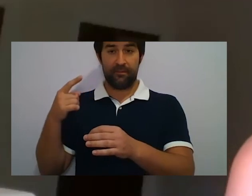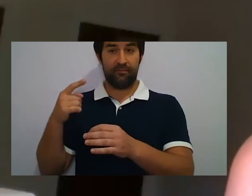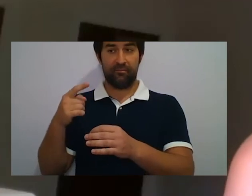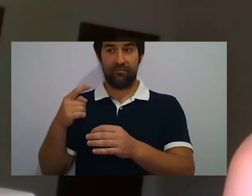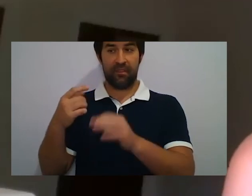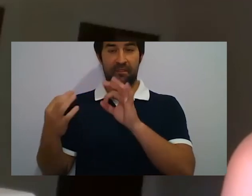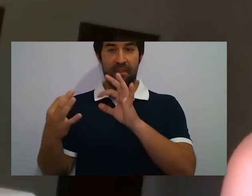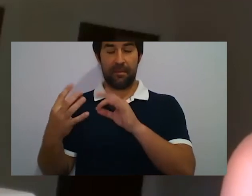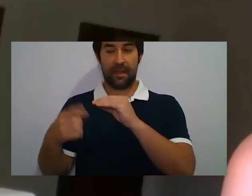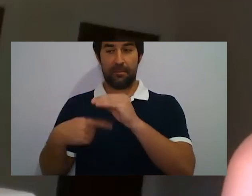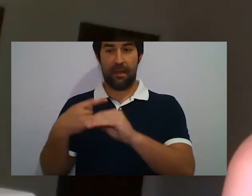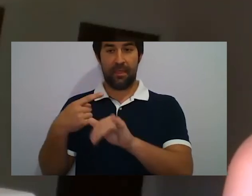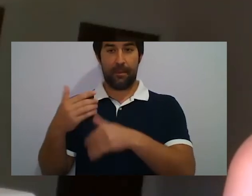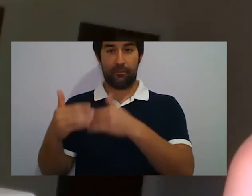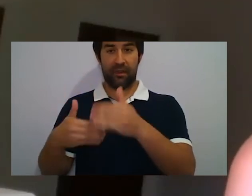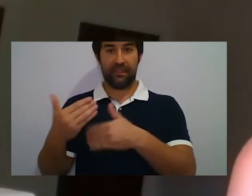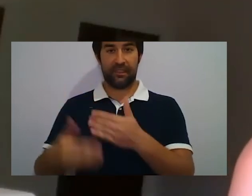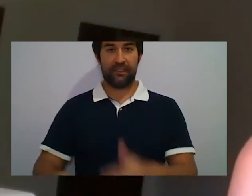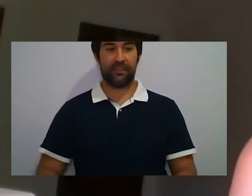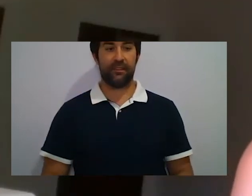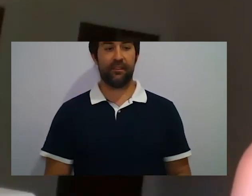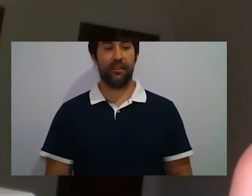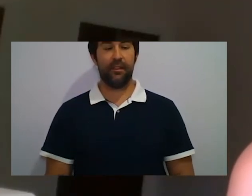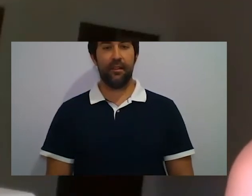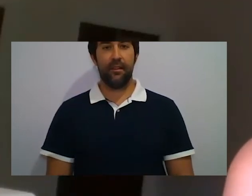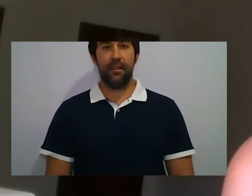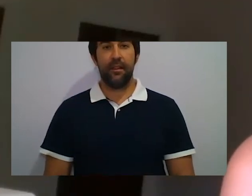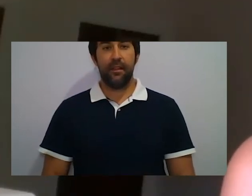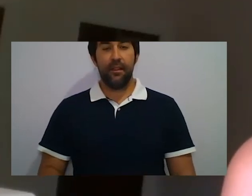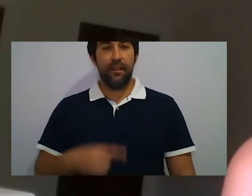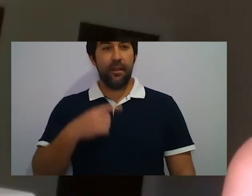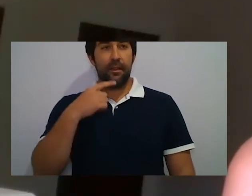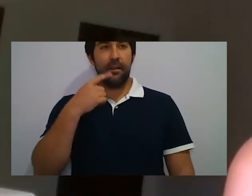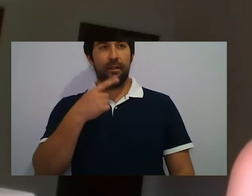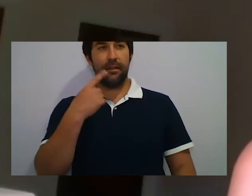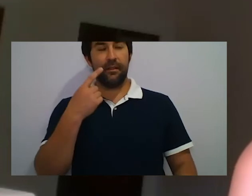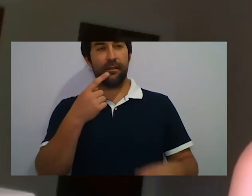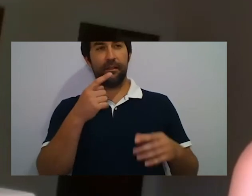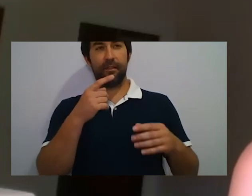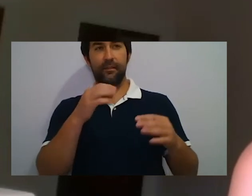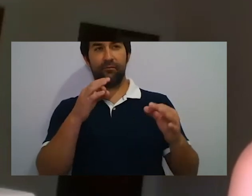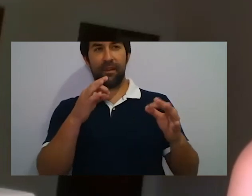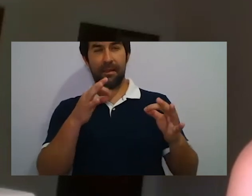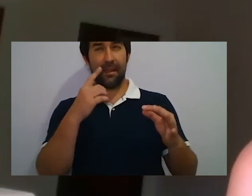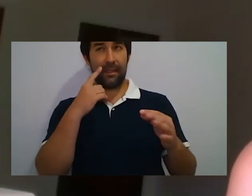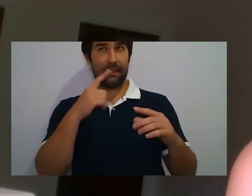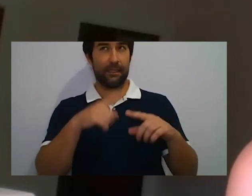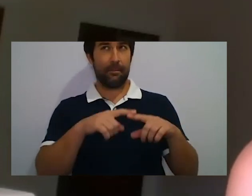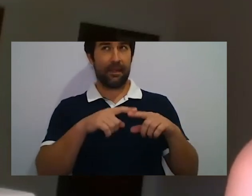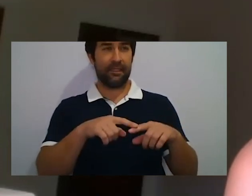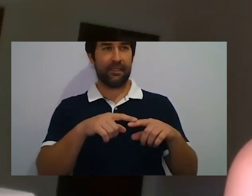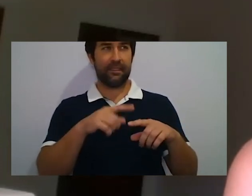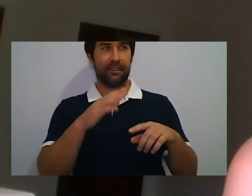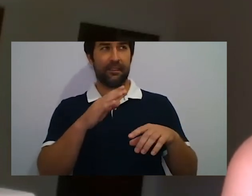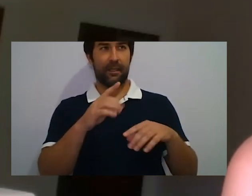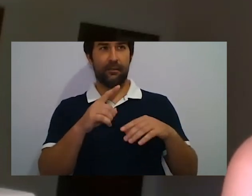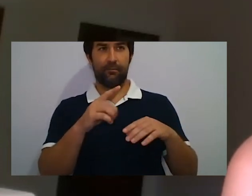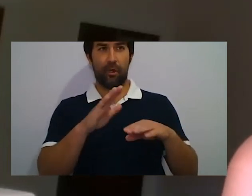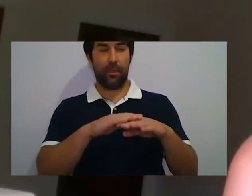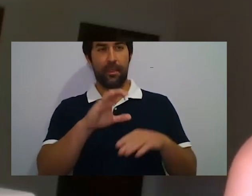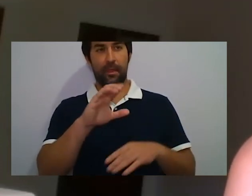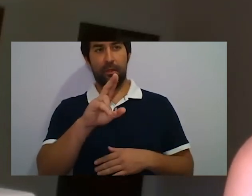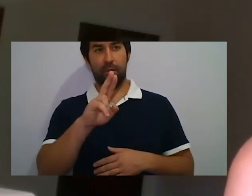budget for flood control. In this case, we do need to think about jurisdiction. Do we have the ability to actually alter or improve